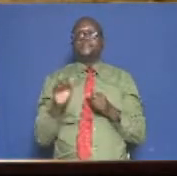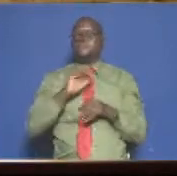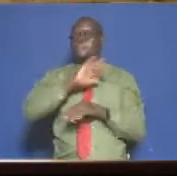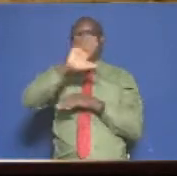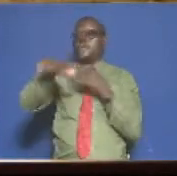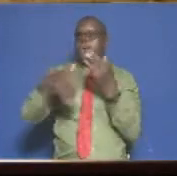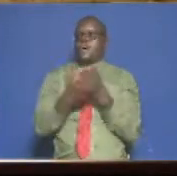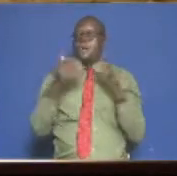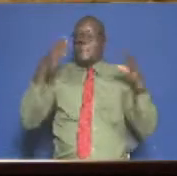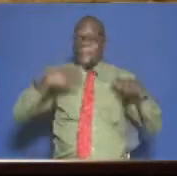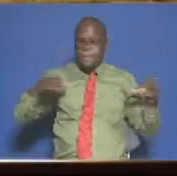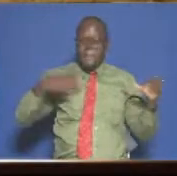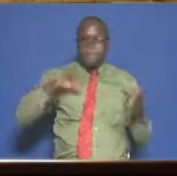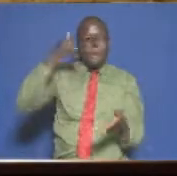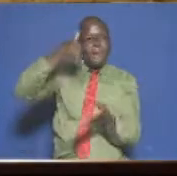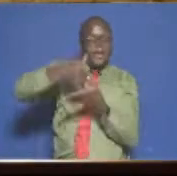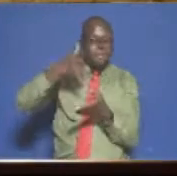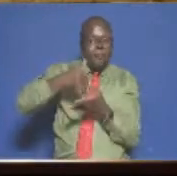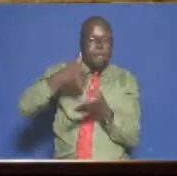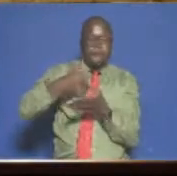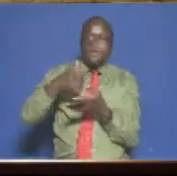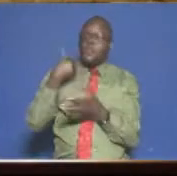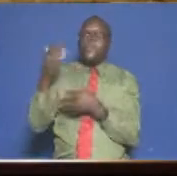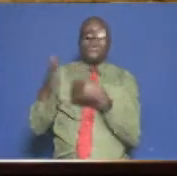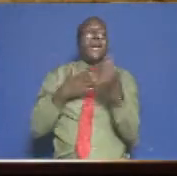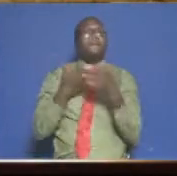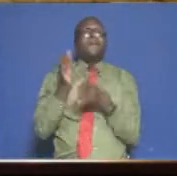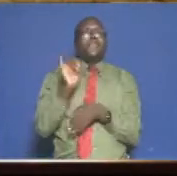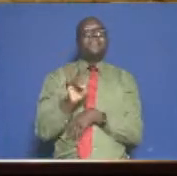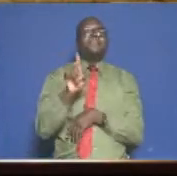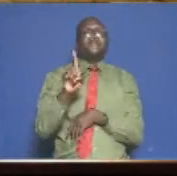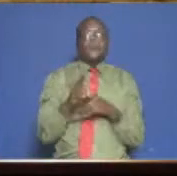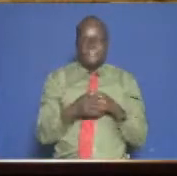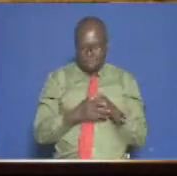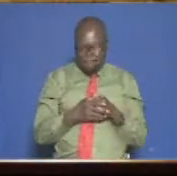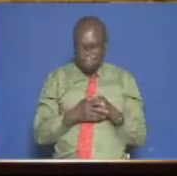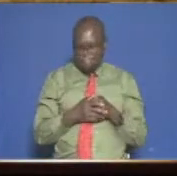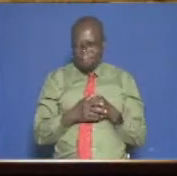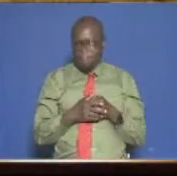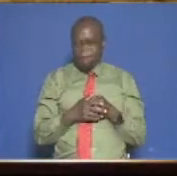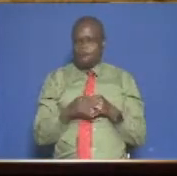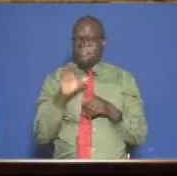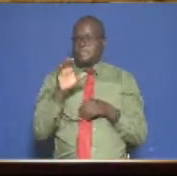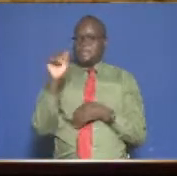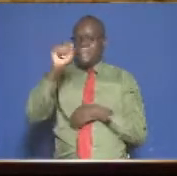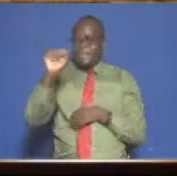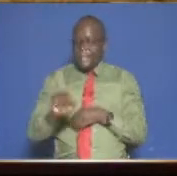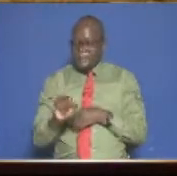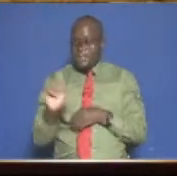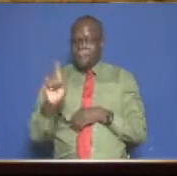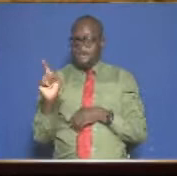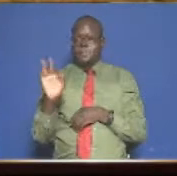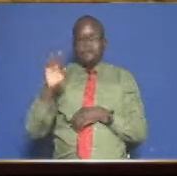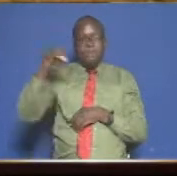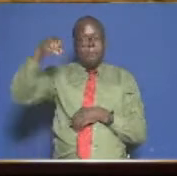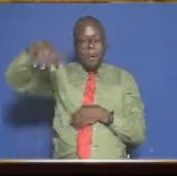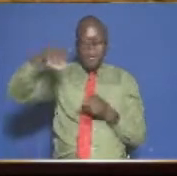All the people involved, whoever it is, starting from the cabinet secretary in the ministry,